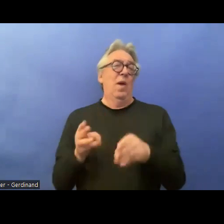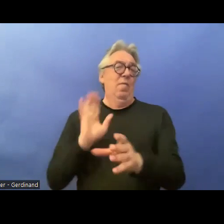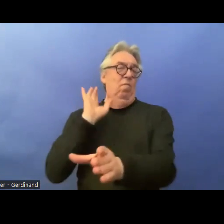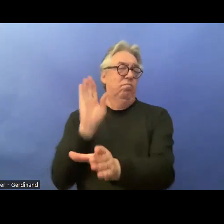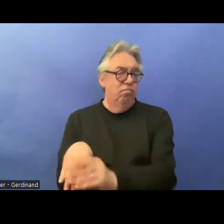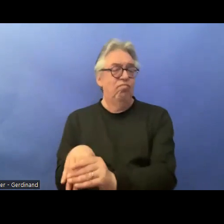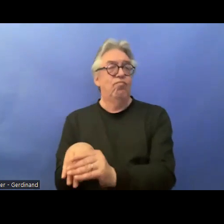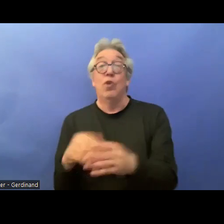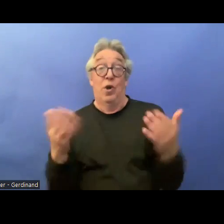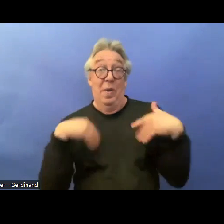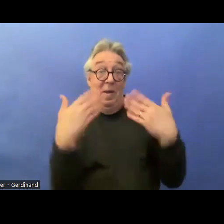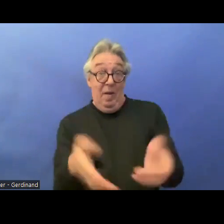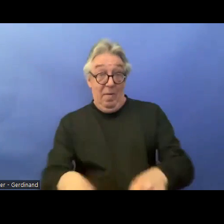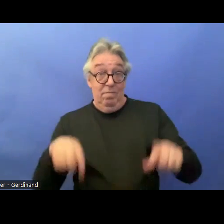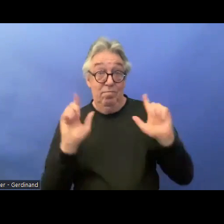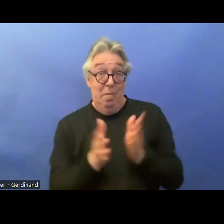The floor is yours.